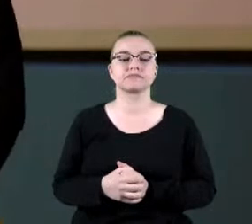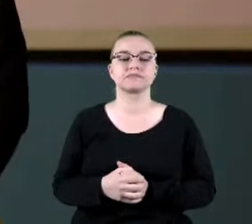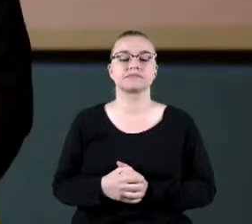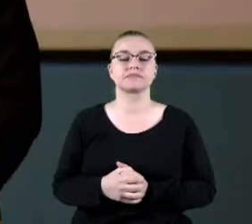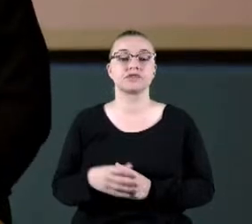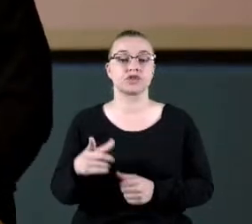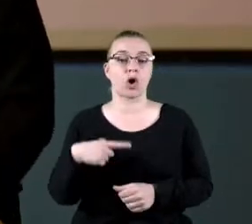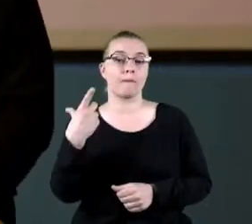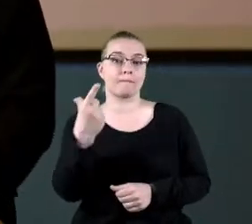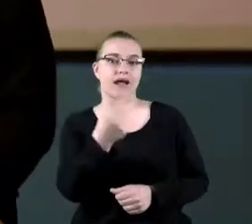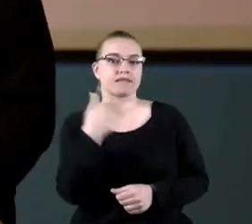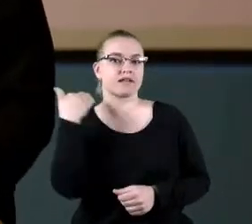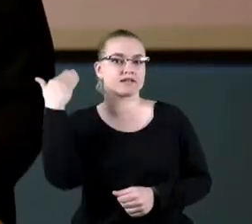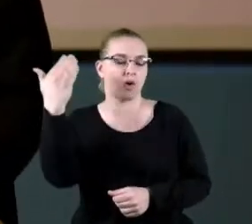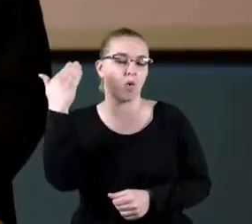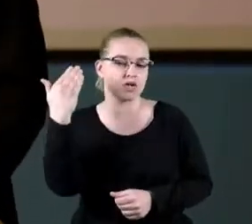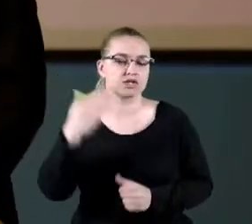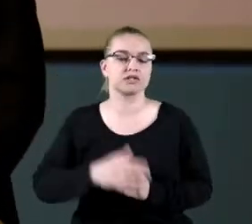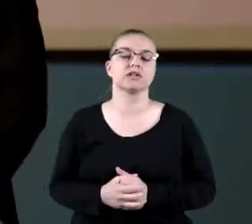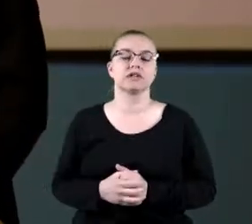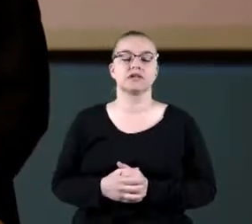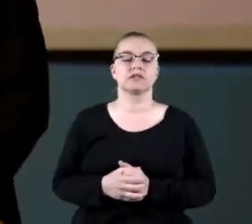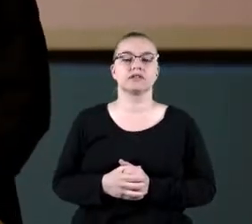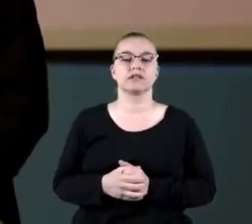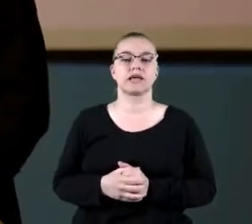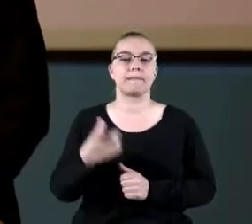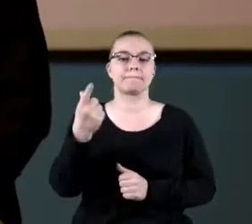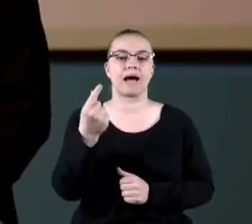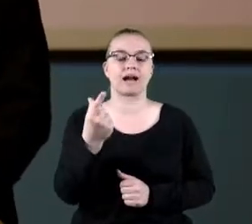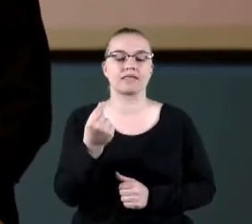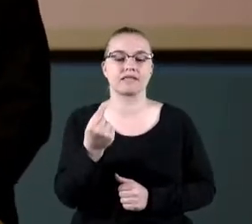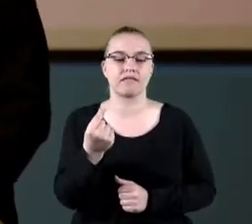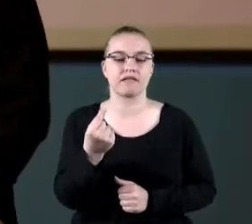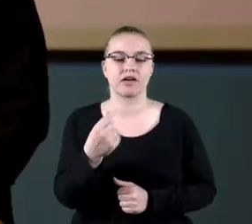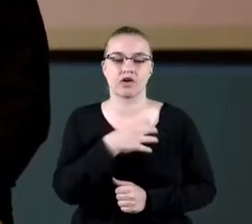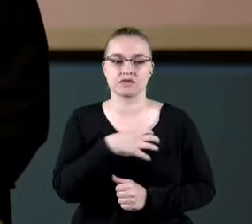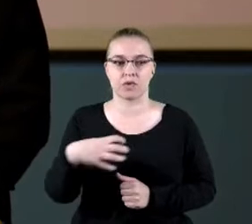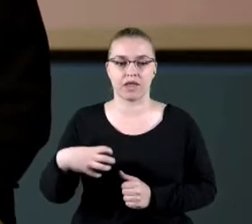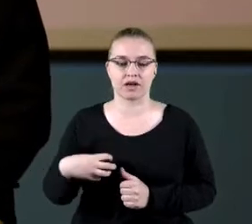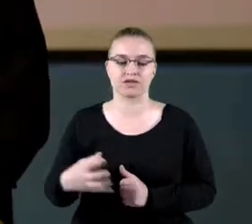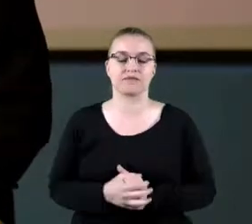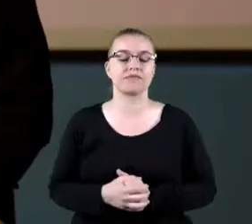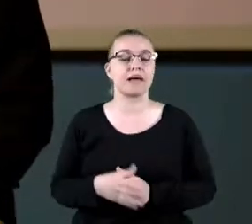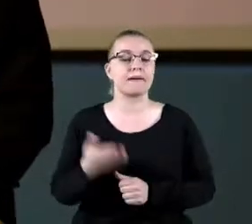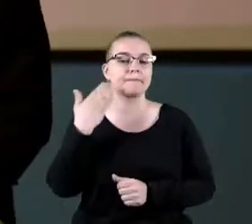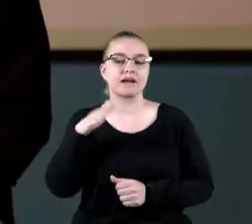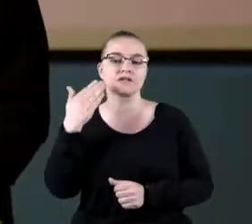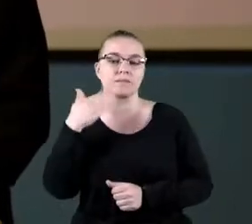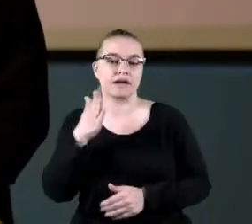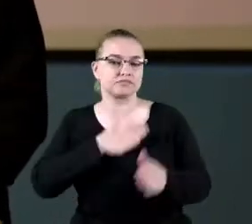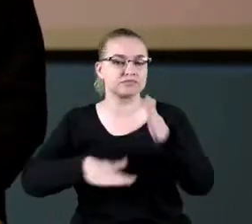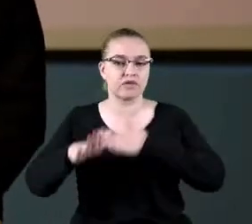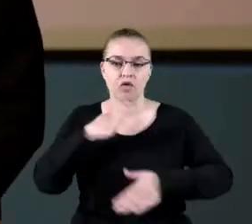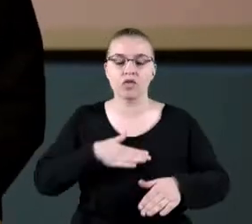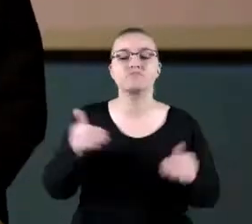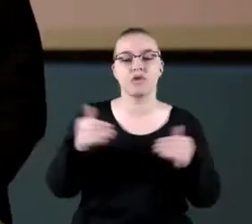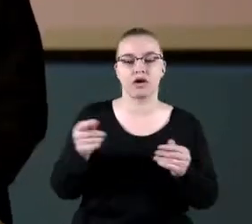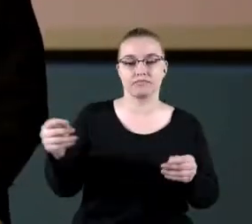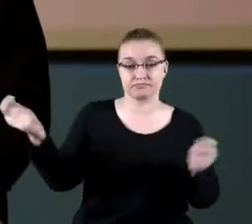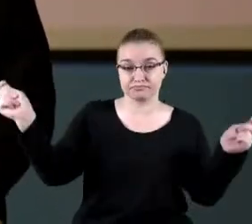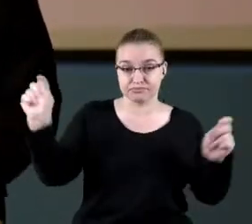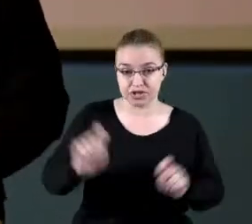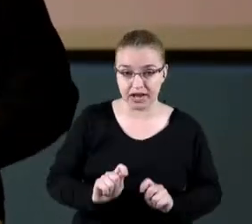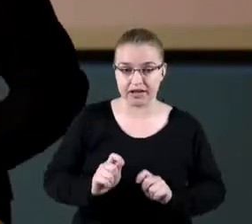economic partner. It's a real pleasure to stay here. And